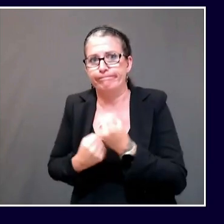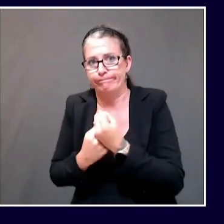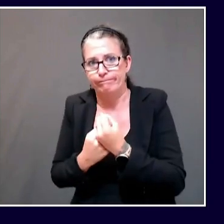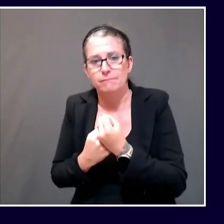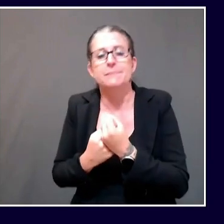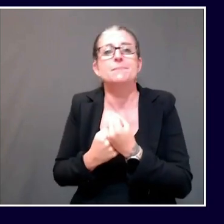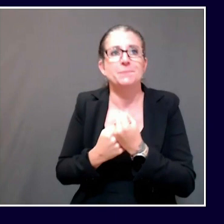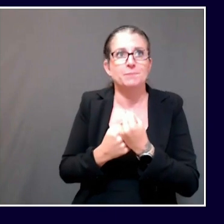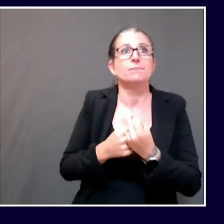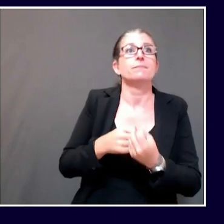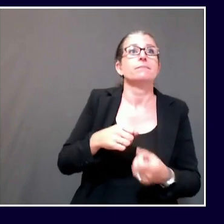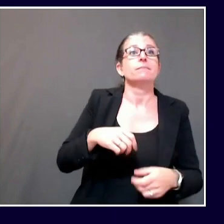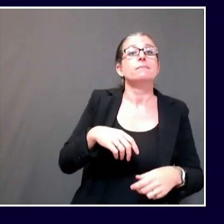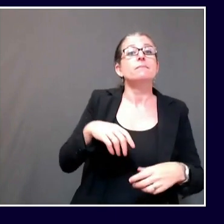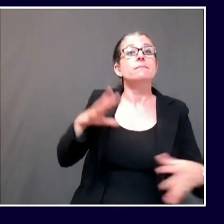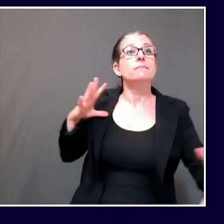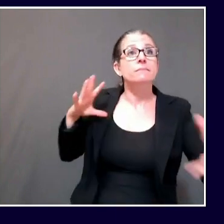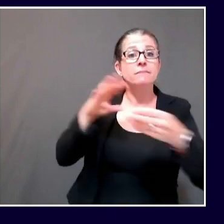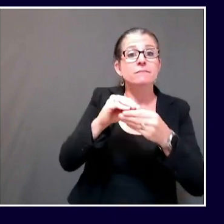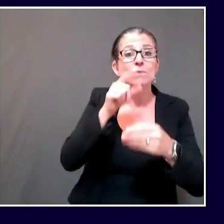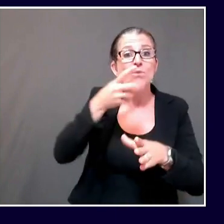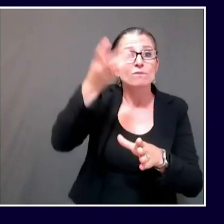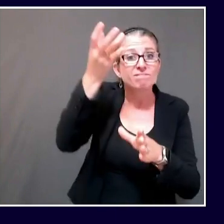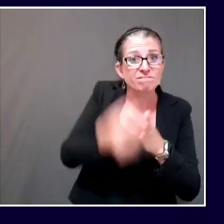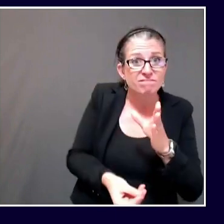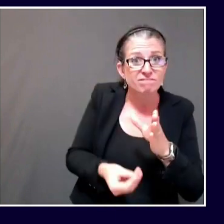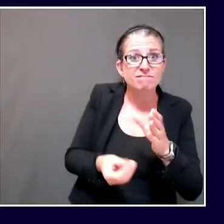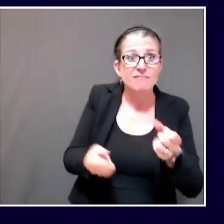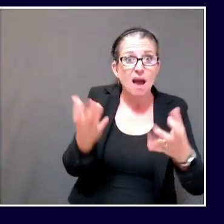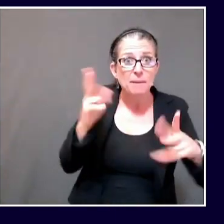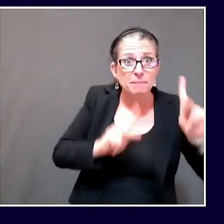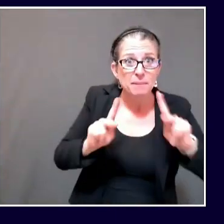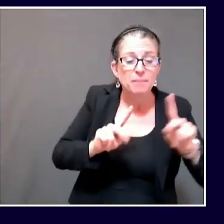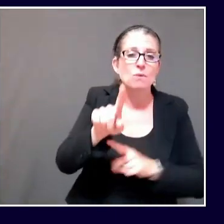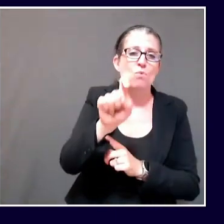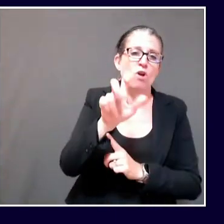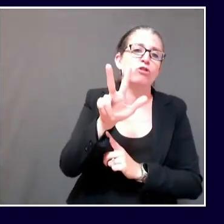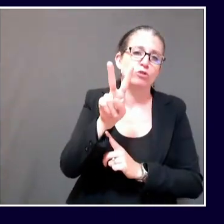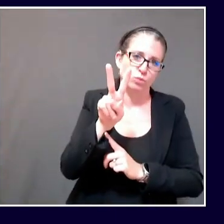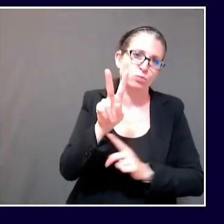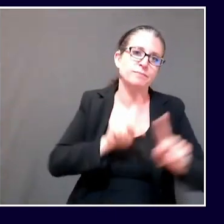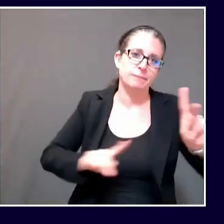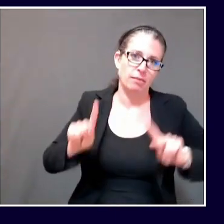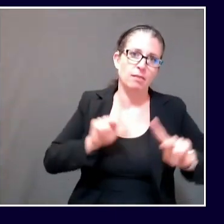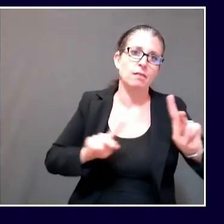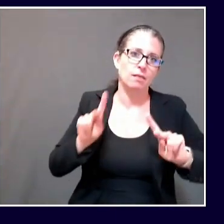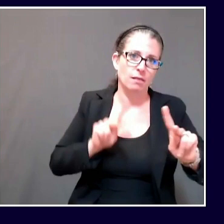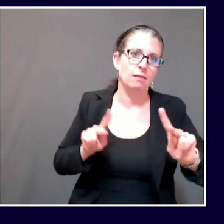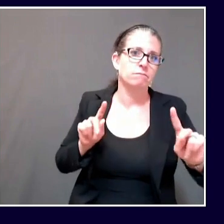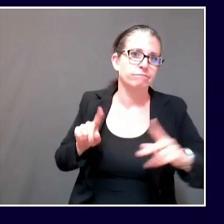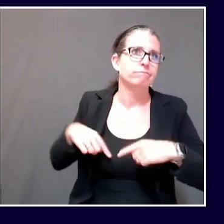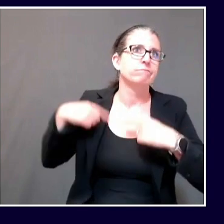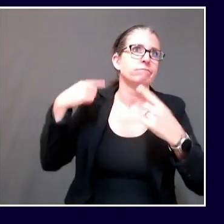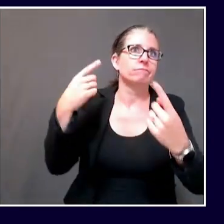state, 132 individuals with COVID-19 have passed away, and